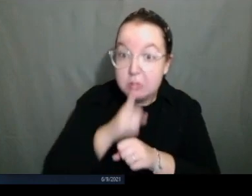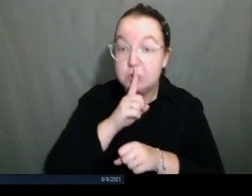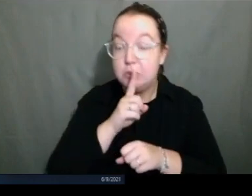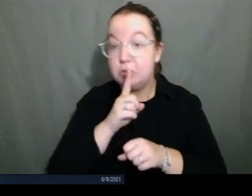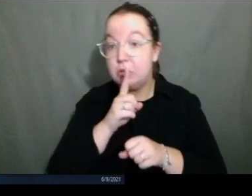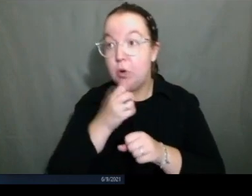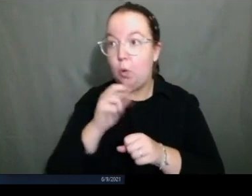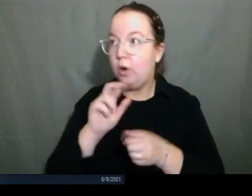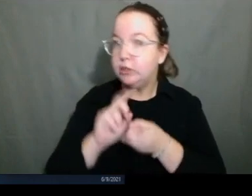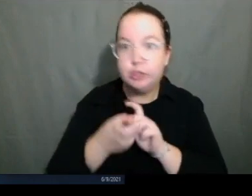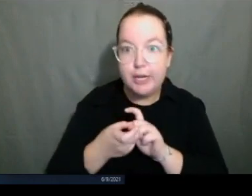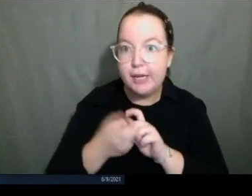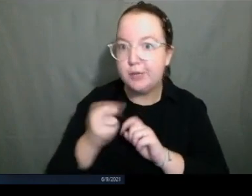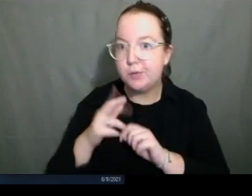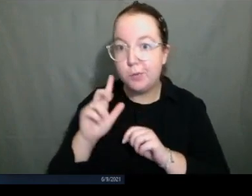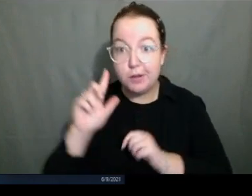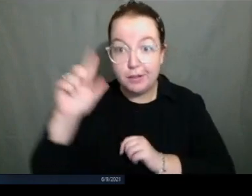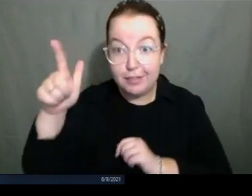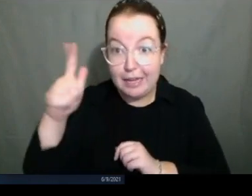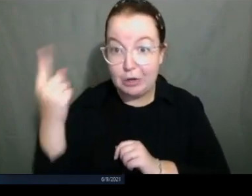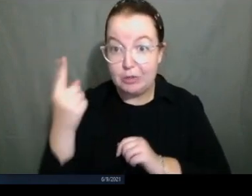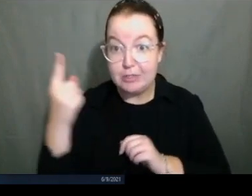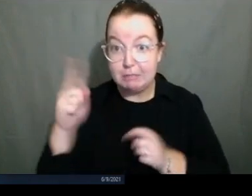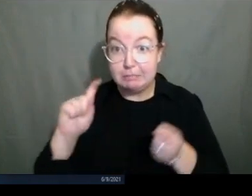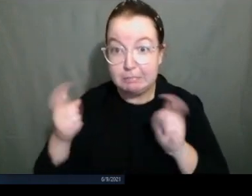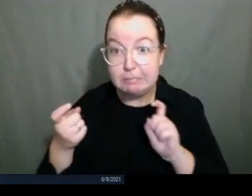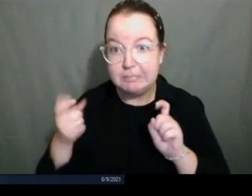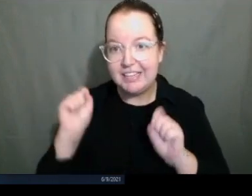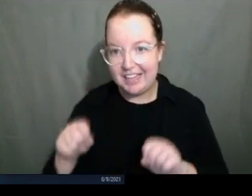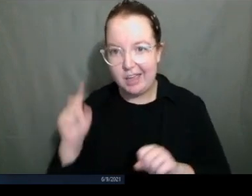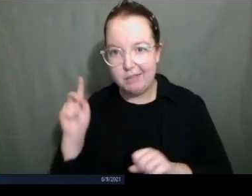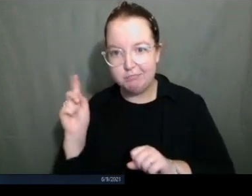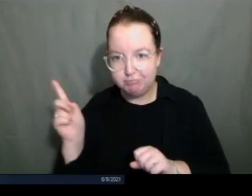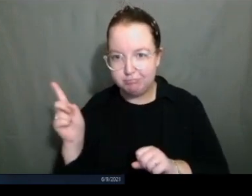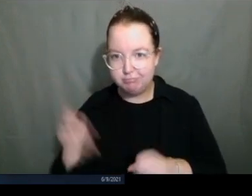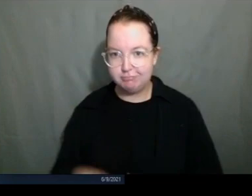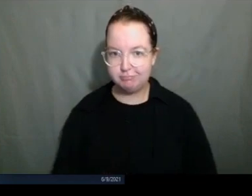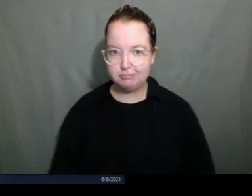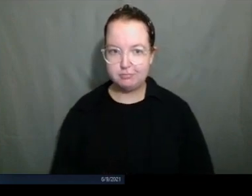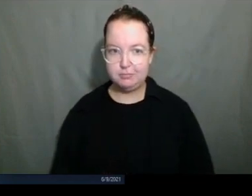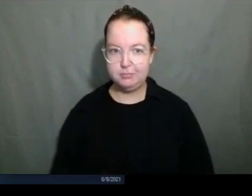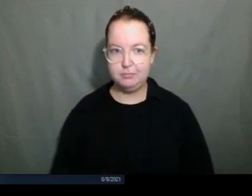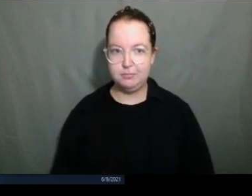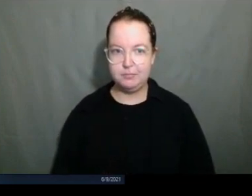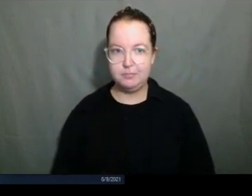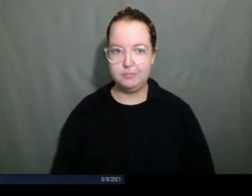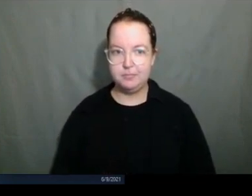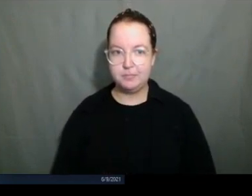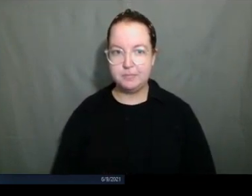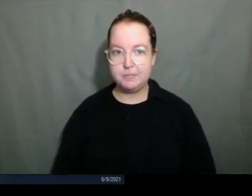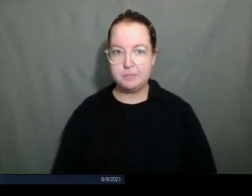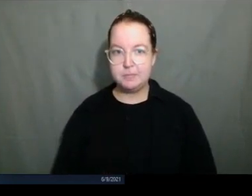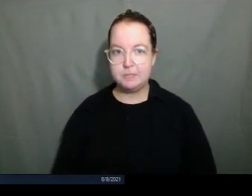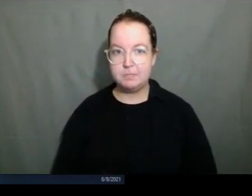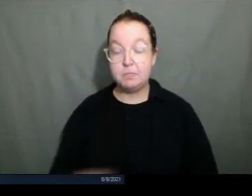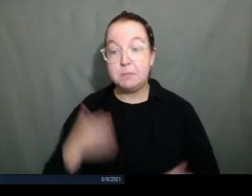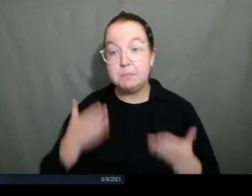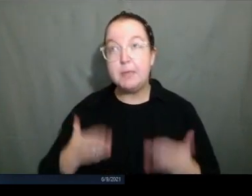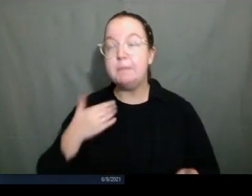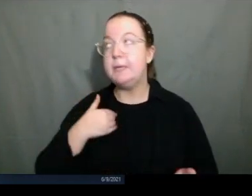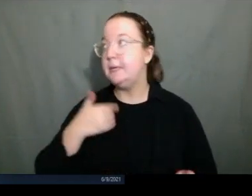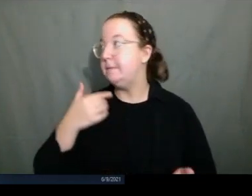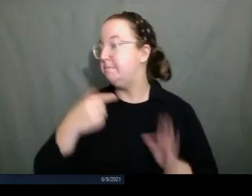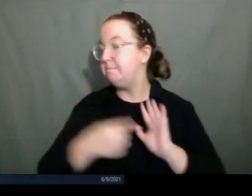now or at any point in the future, this is where you would go to make the changes. For example, let's say I wanted to change my